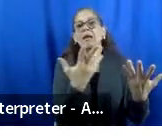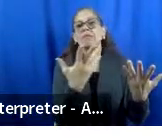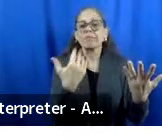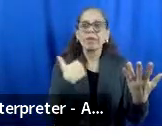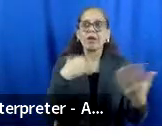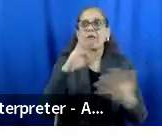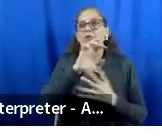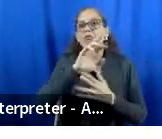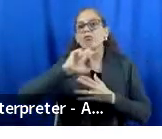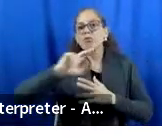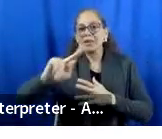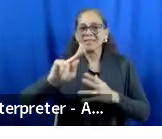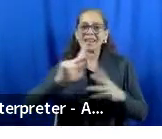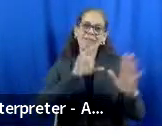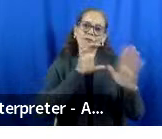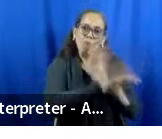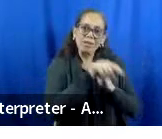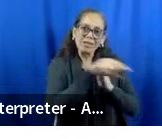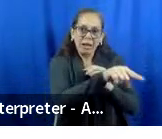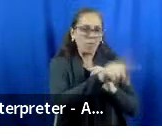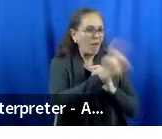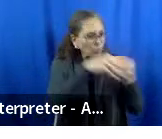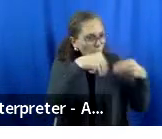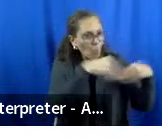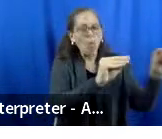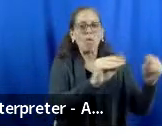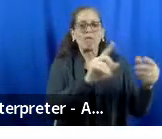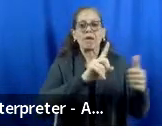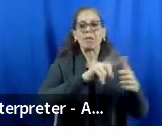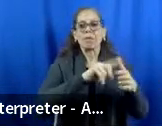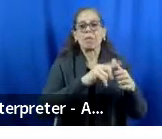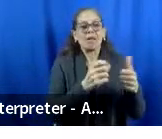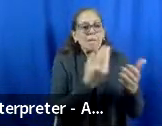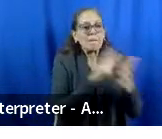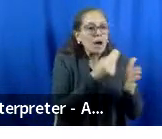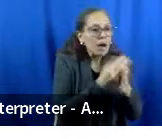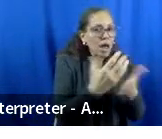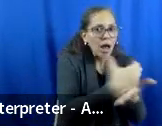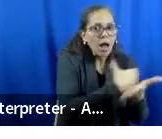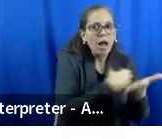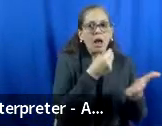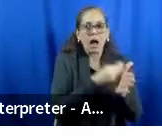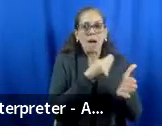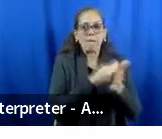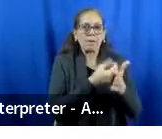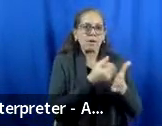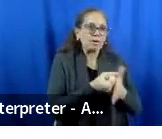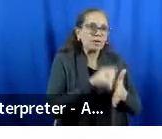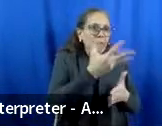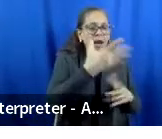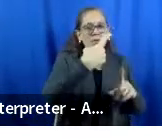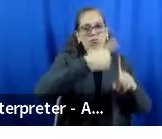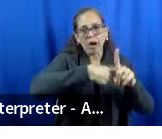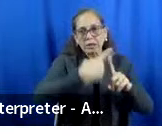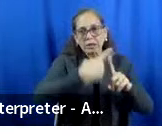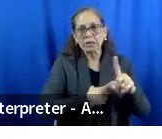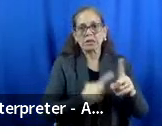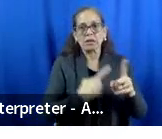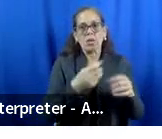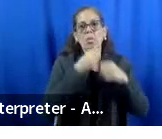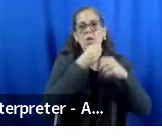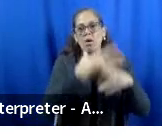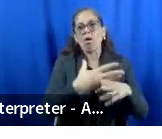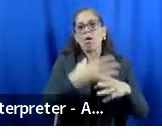risk of being forced to move, like how much of your income you're spending on rent, which we call